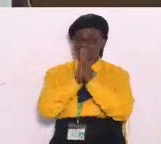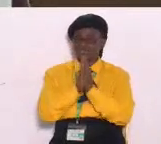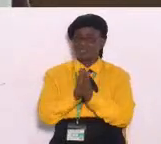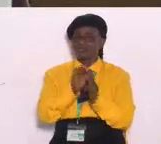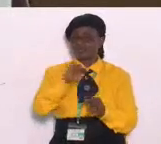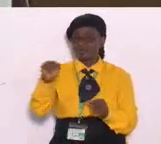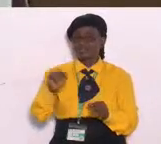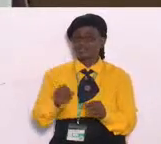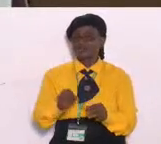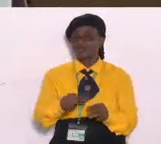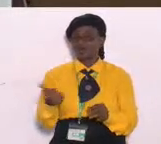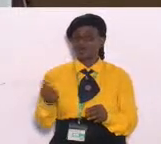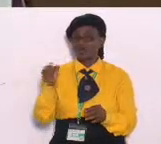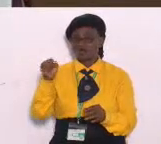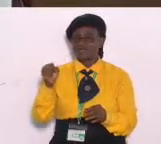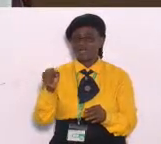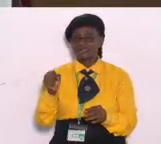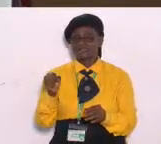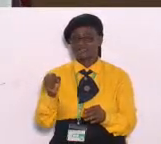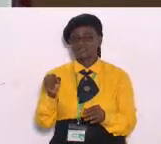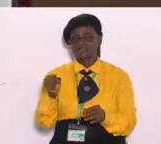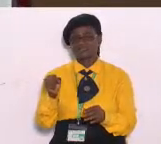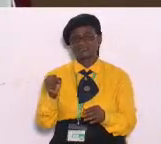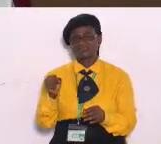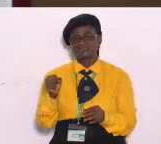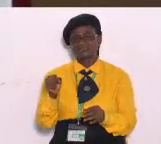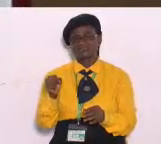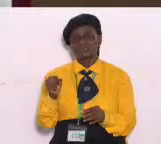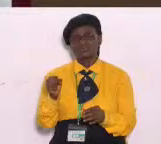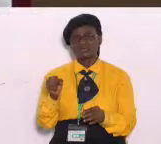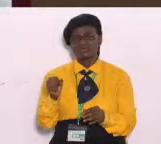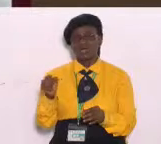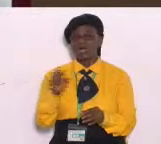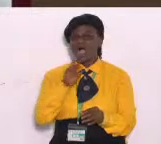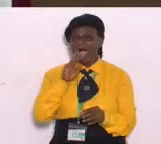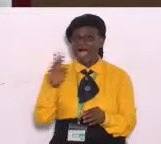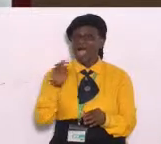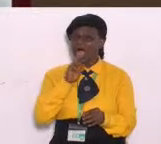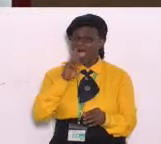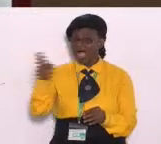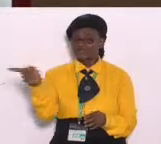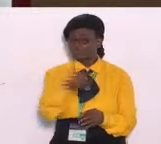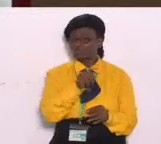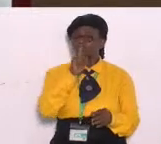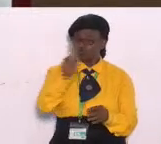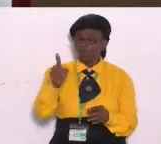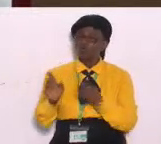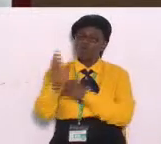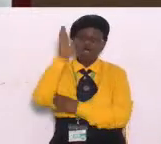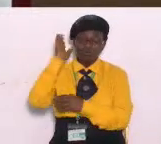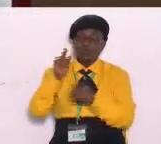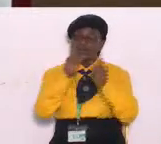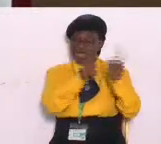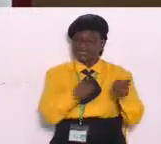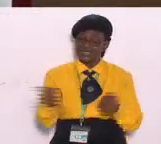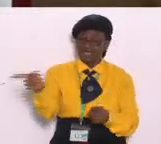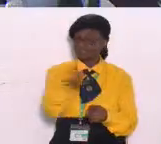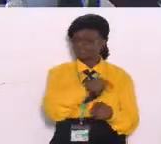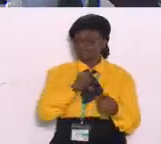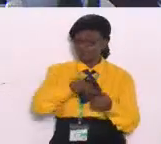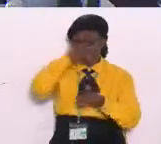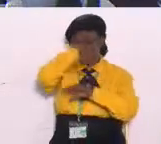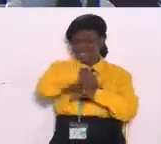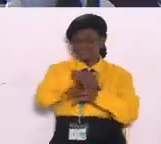us, how many of you are sure God is going to answer you tonight? Let me hear you shout